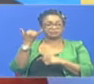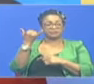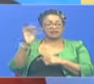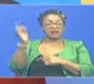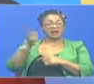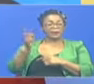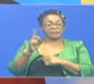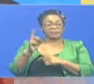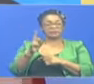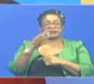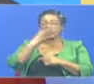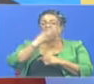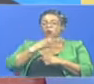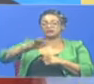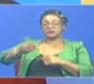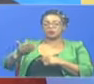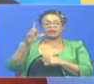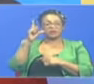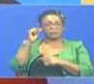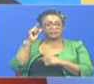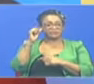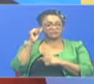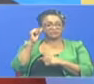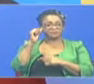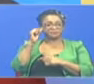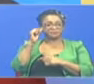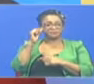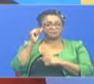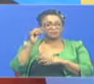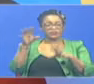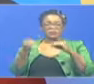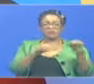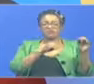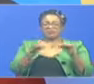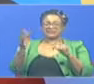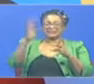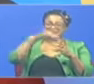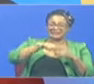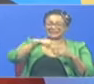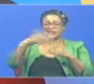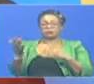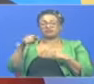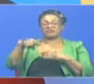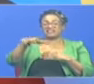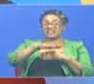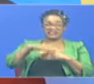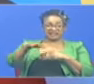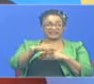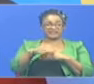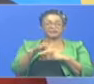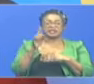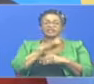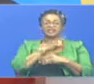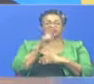and Old Town in Mombasa, where movement in and out of these areas has been